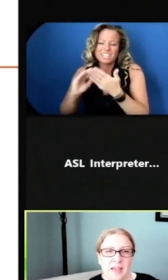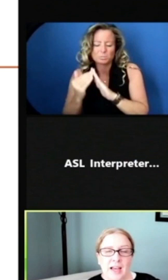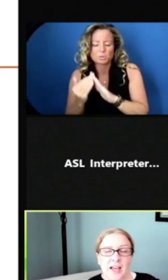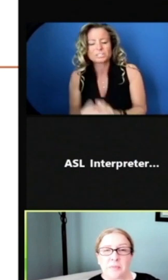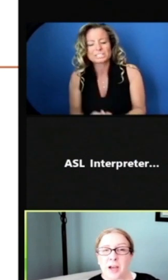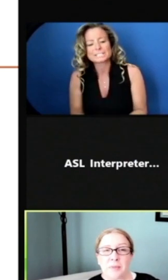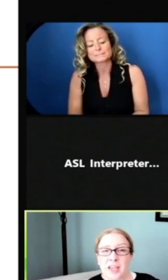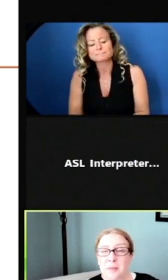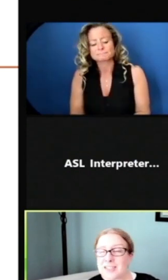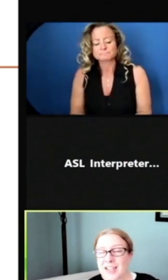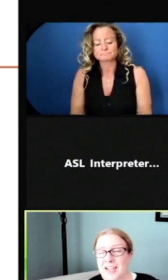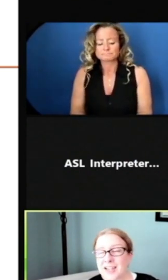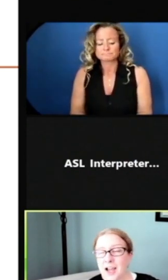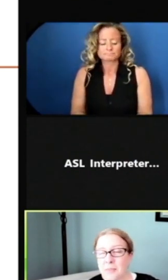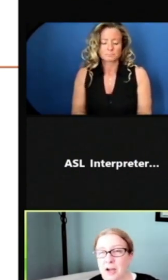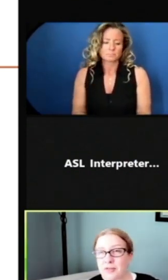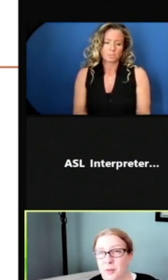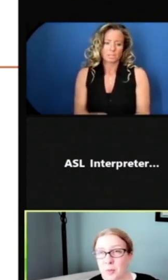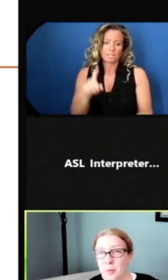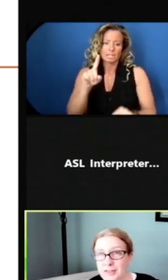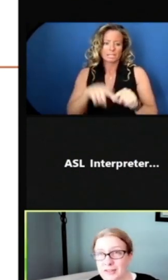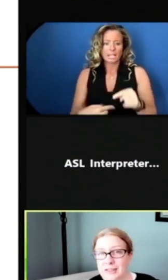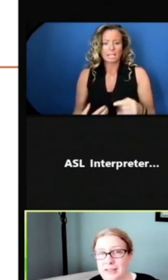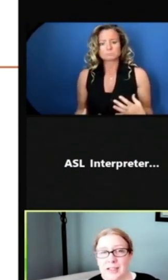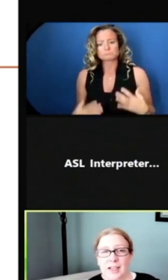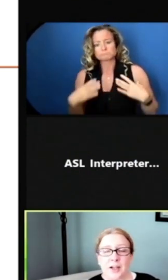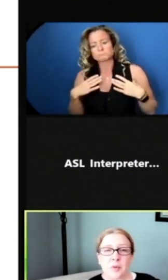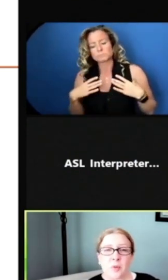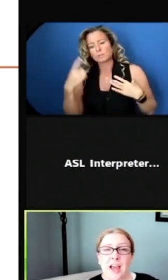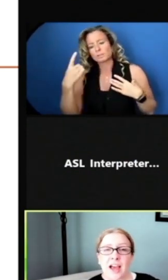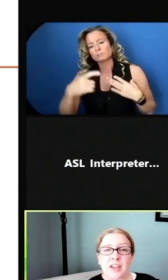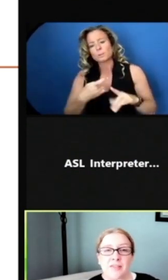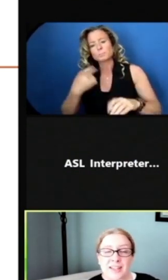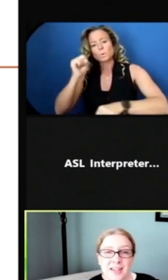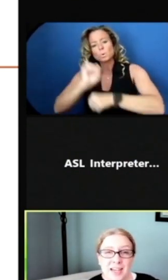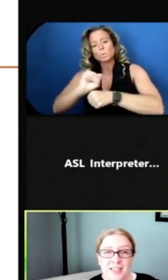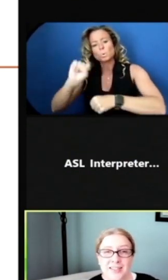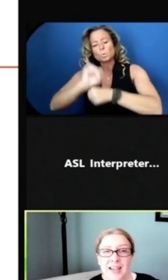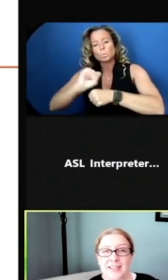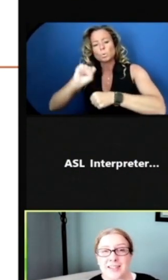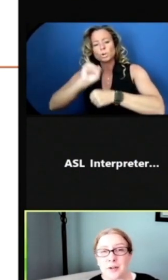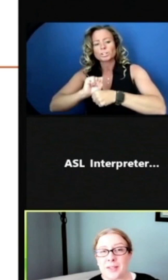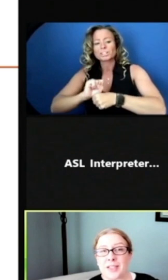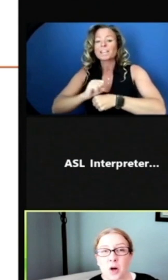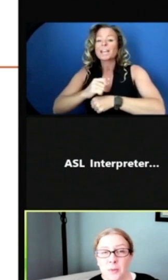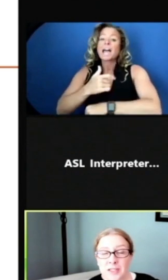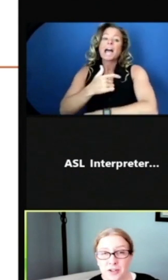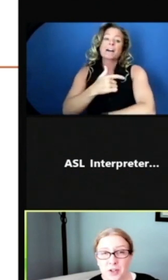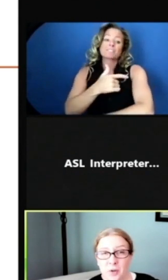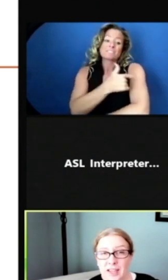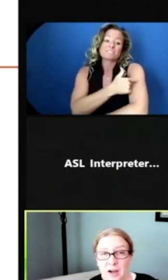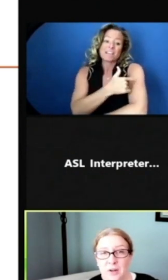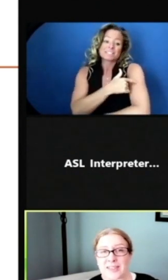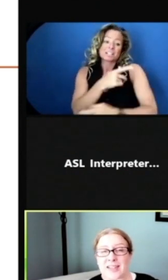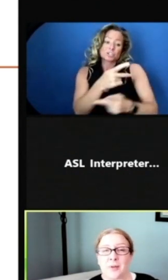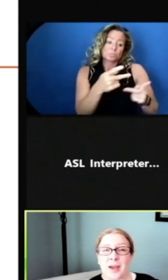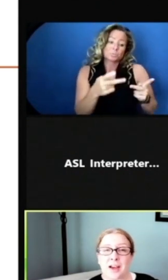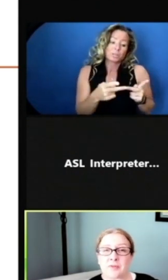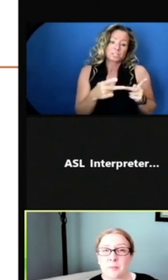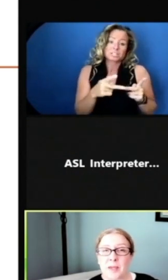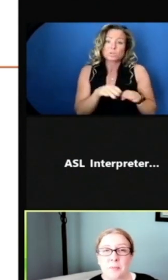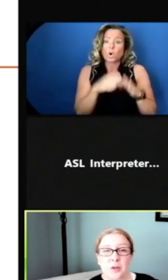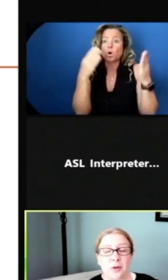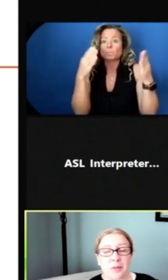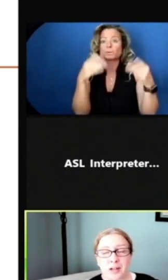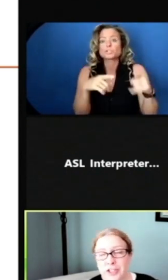in. Not being able to take time off from work, with having vaccination sites that are only open during work hours, and you